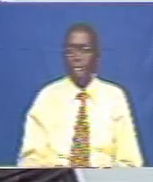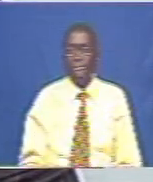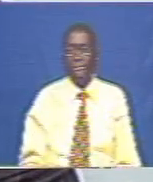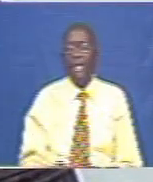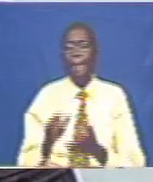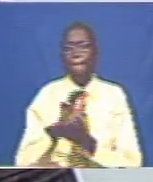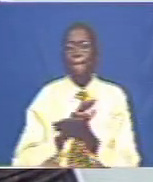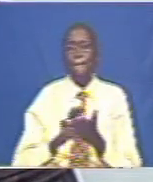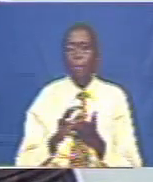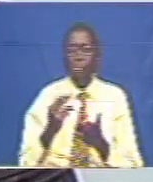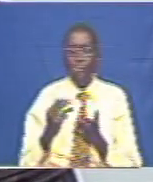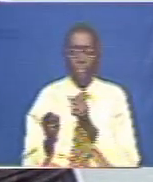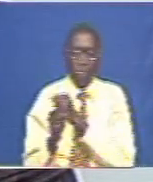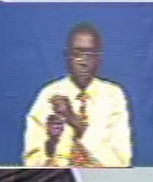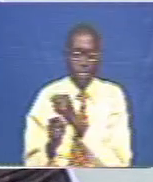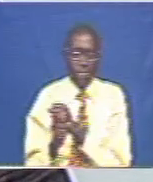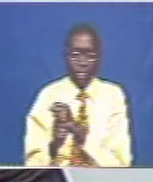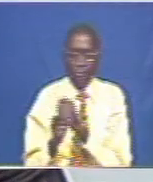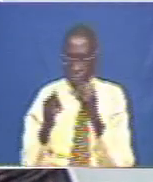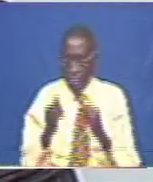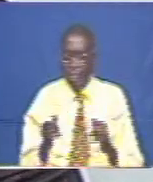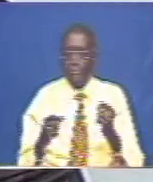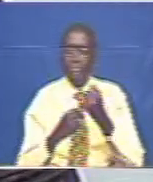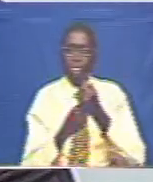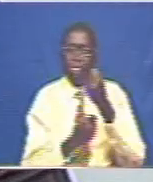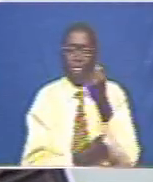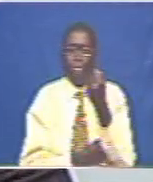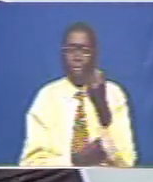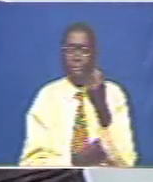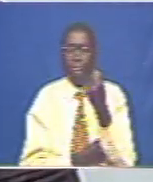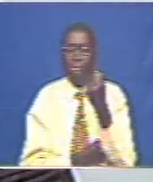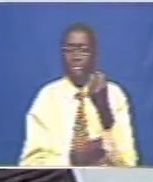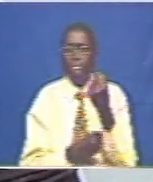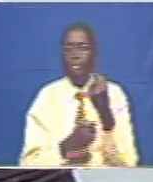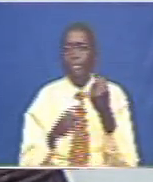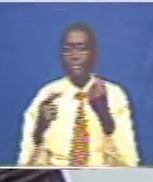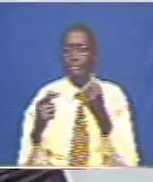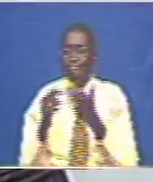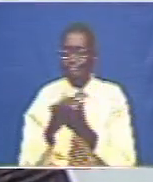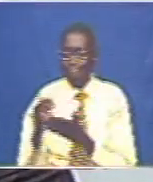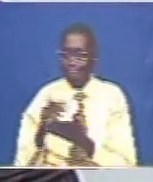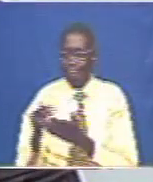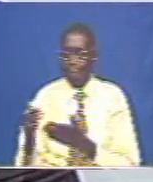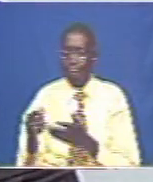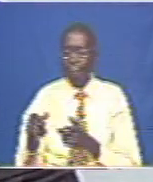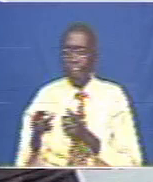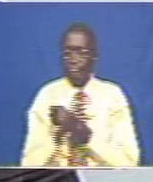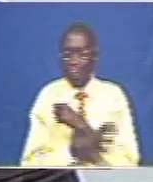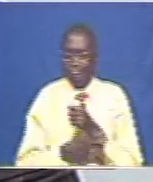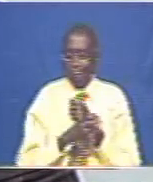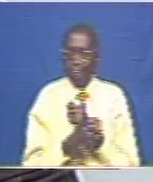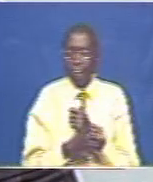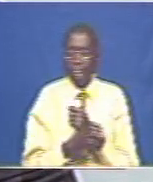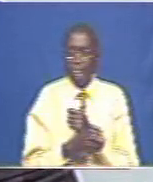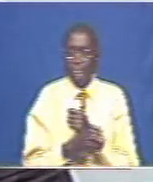Basically, our role is try to support the players in the cooperative ecosystem in this particular country. And